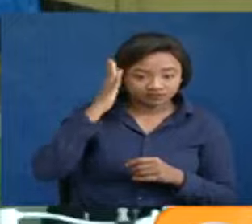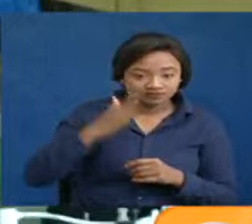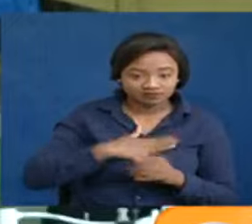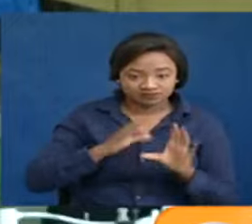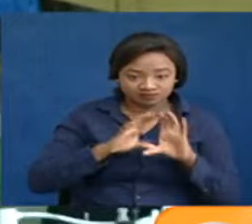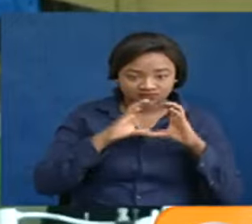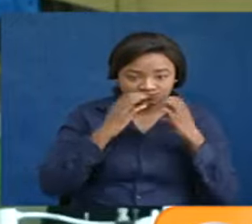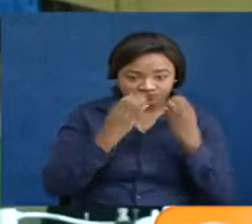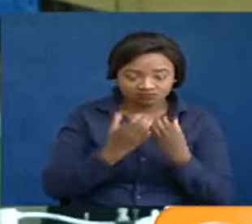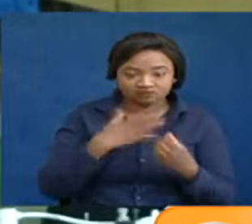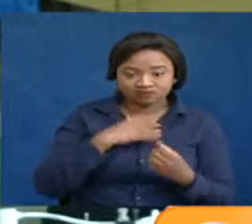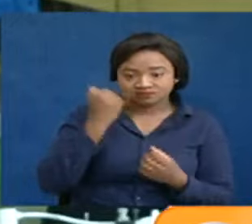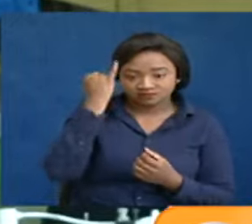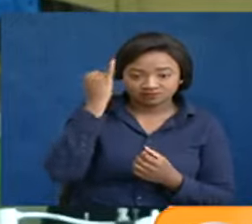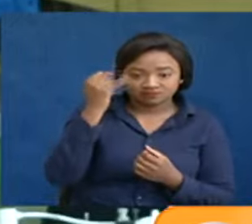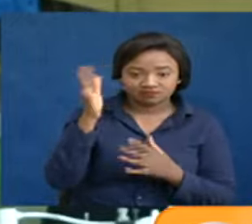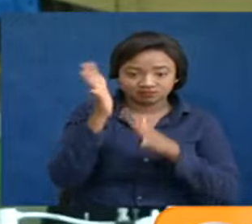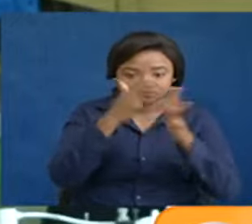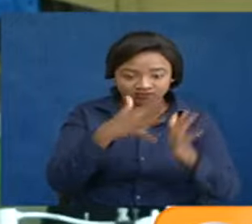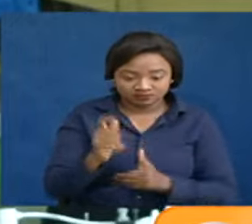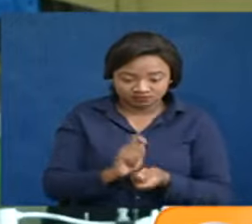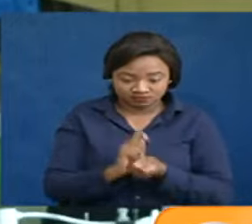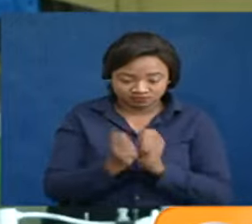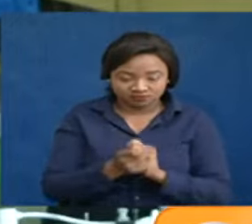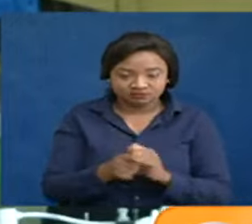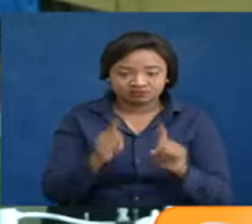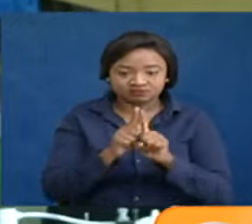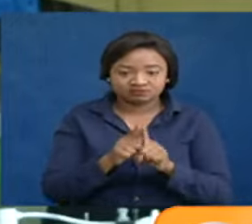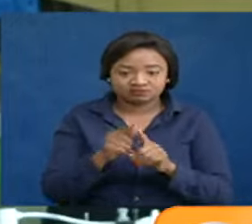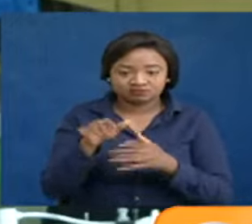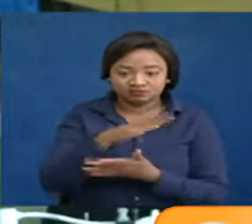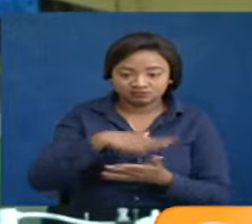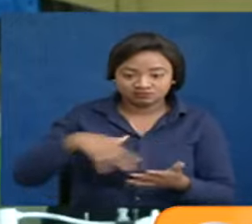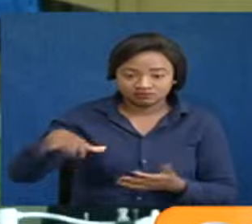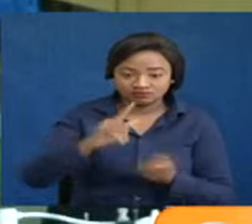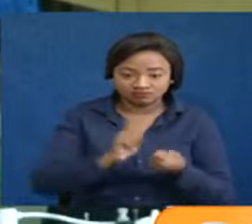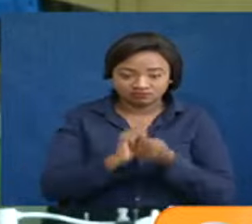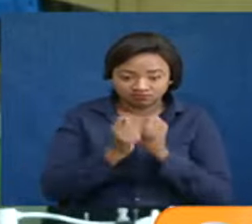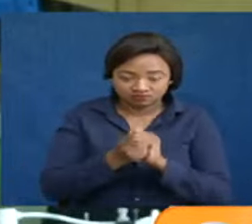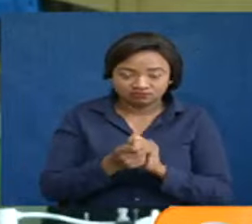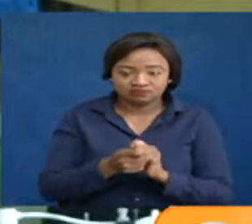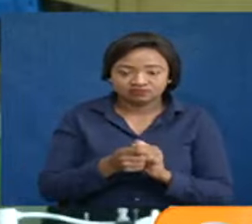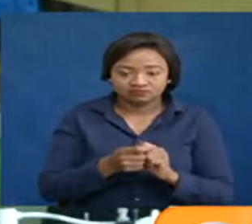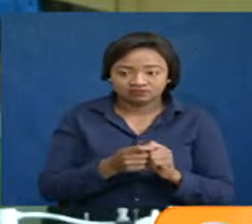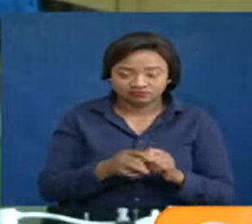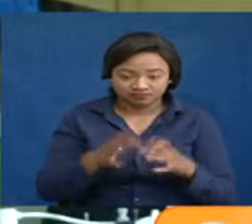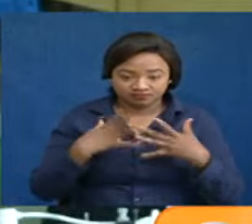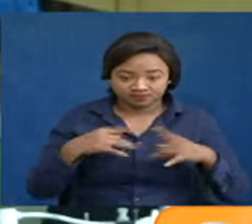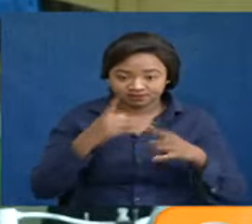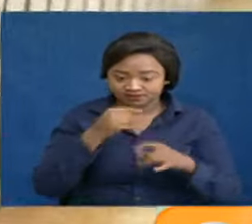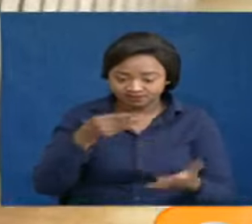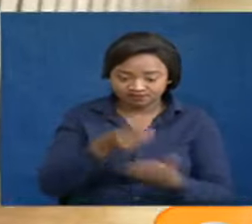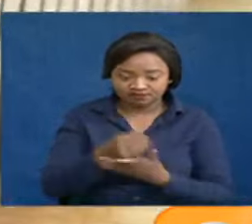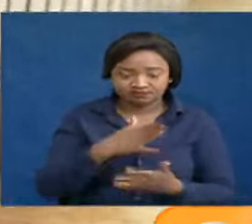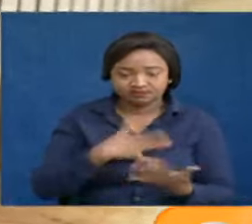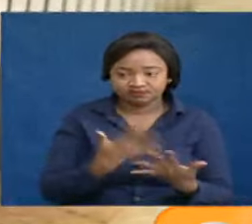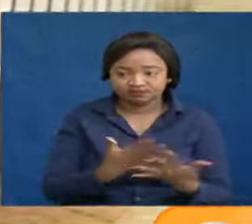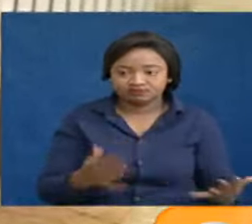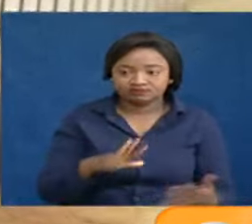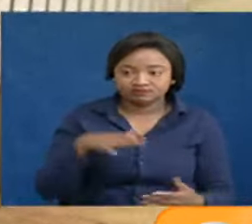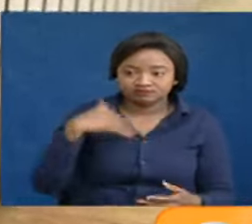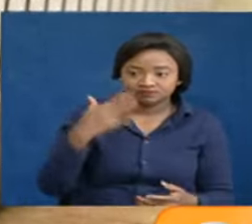now, the whole idea of climate change and environmental change, they are primarily the people who mostly buy our products. You can